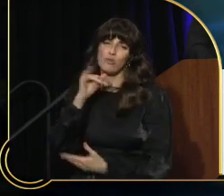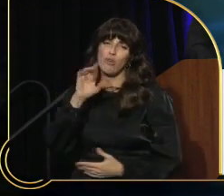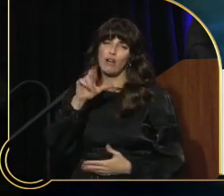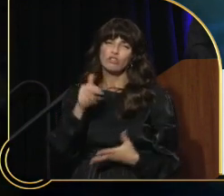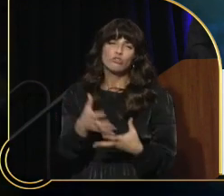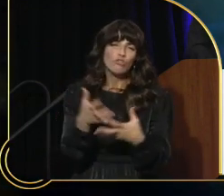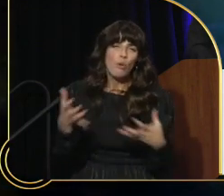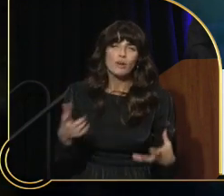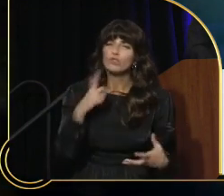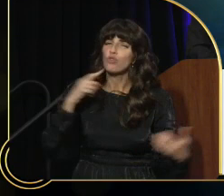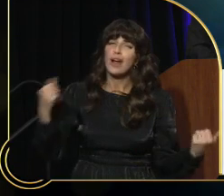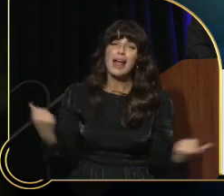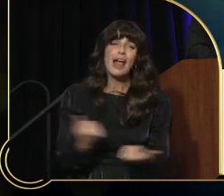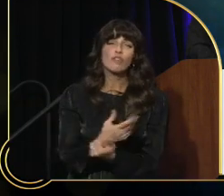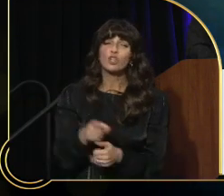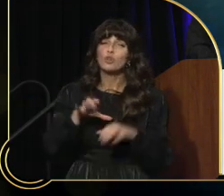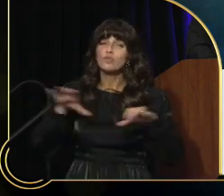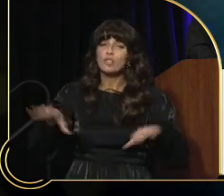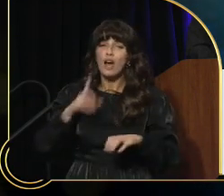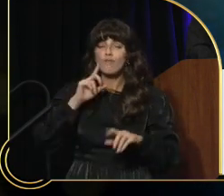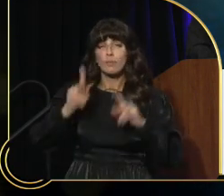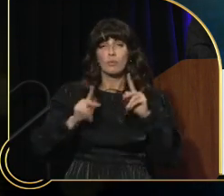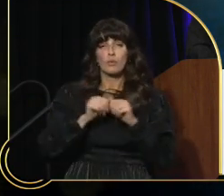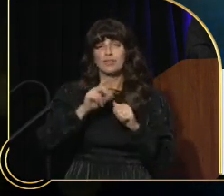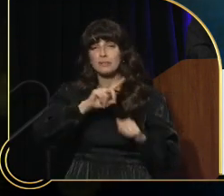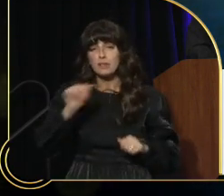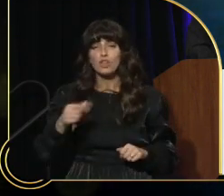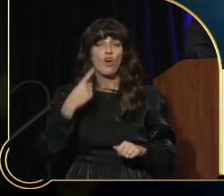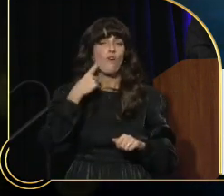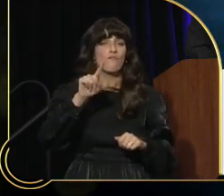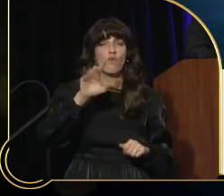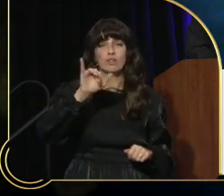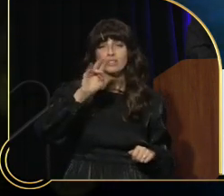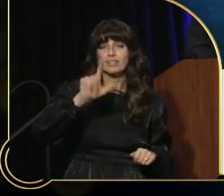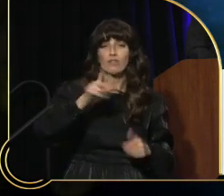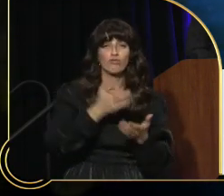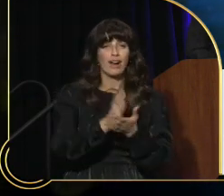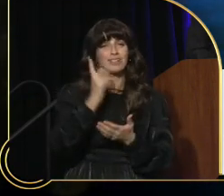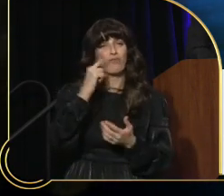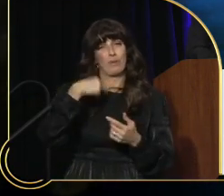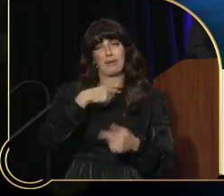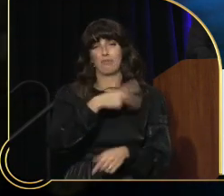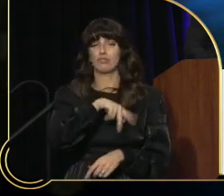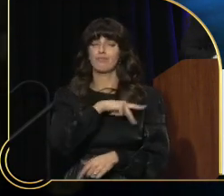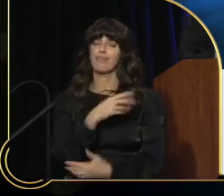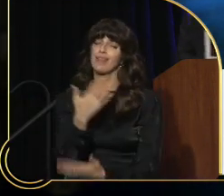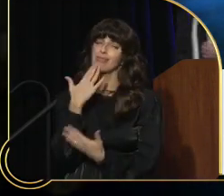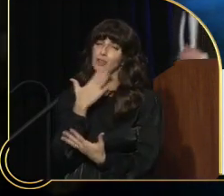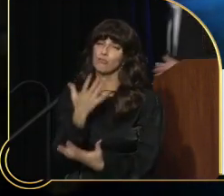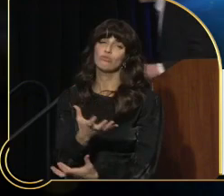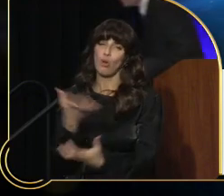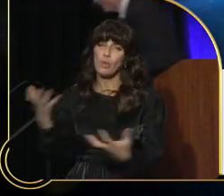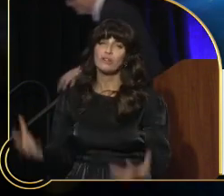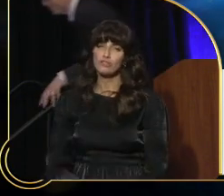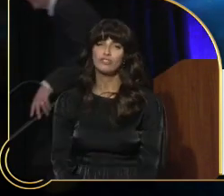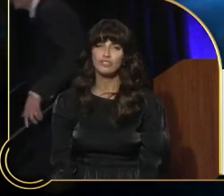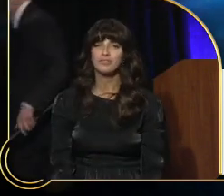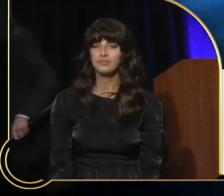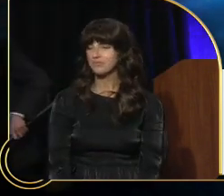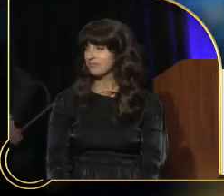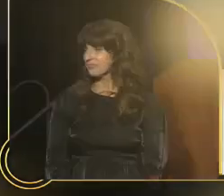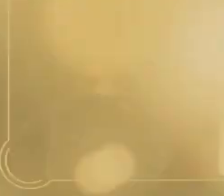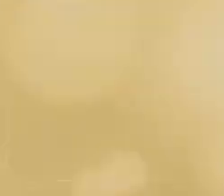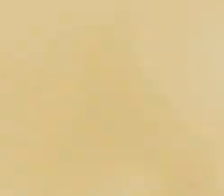for everything that you have done for people with disabilities, for civil rights, and for me personally. Thank you so much, Ira.